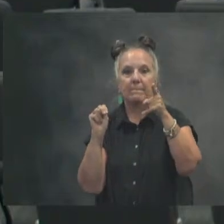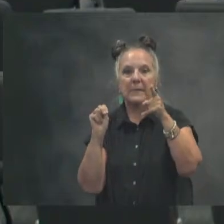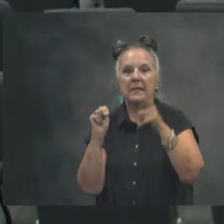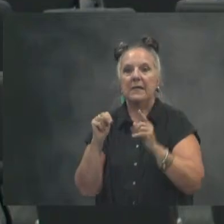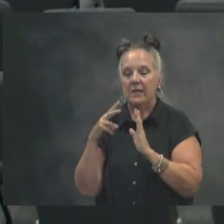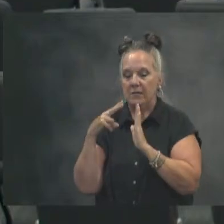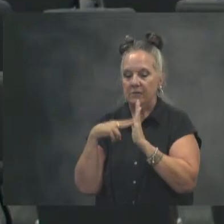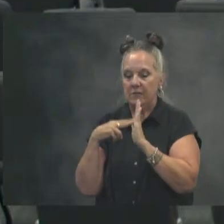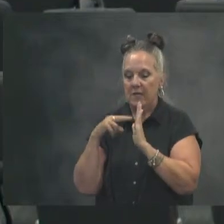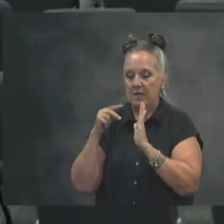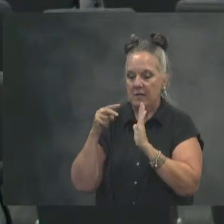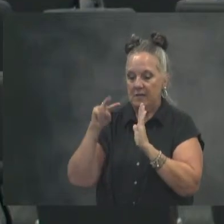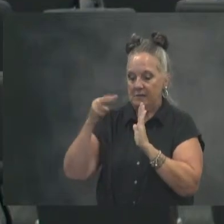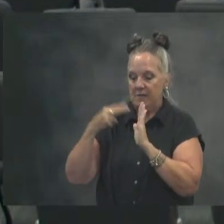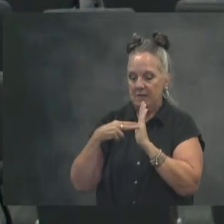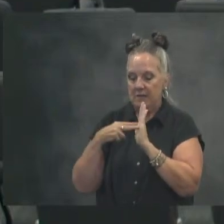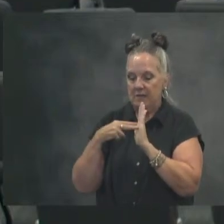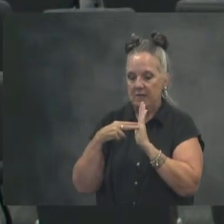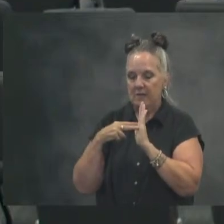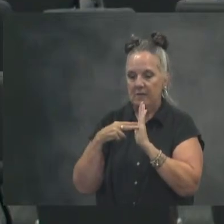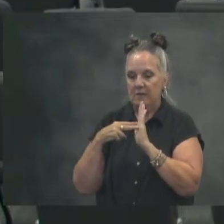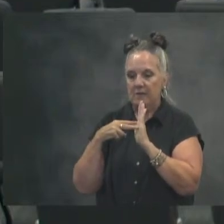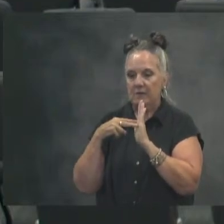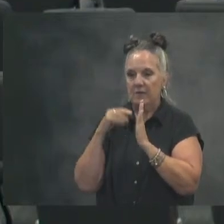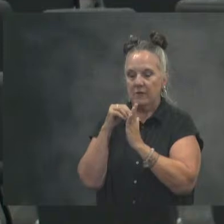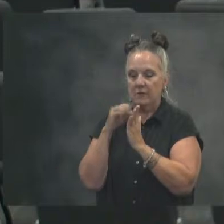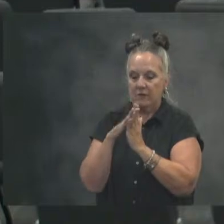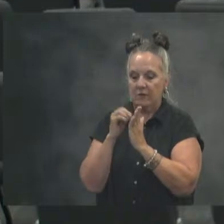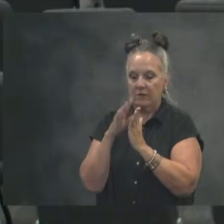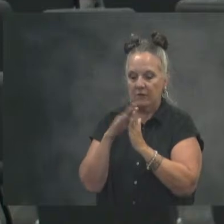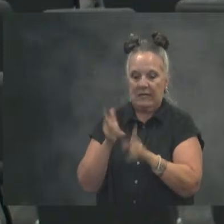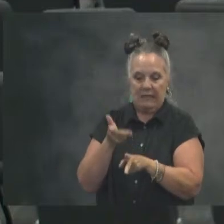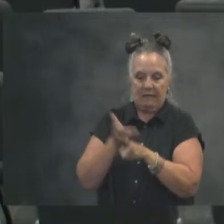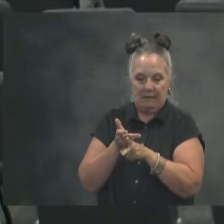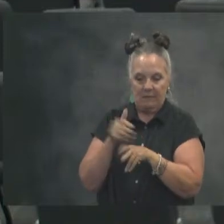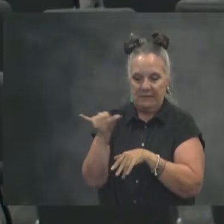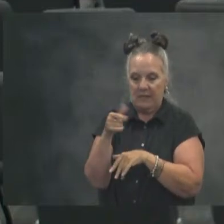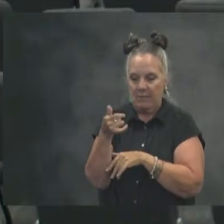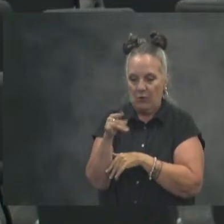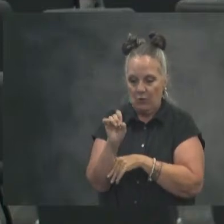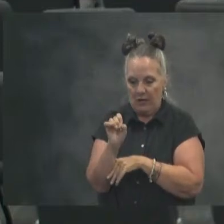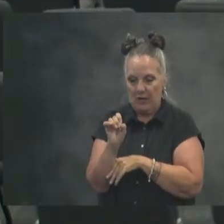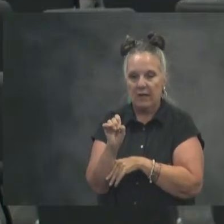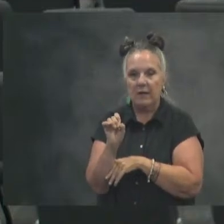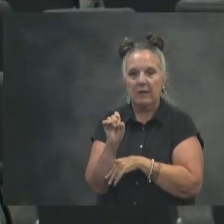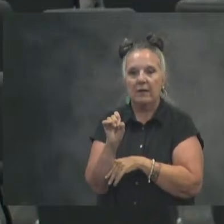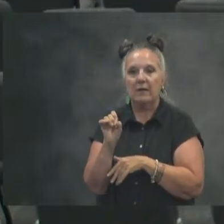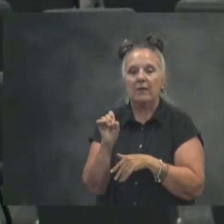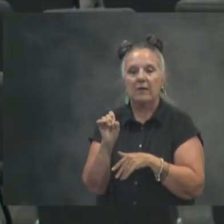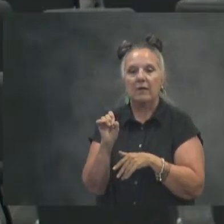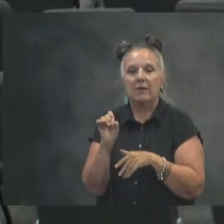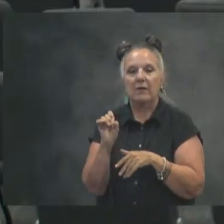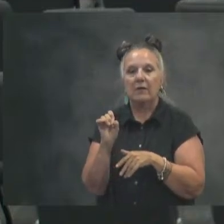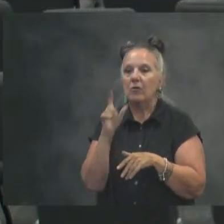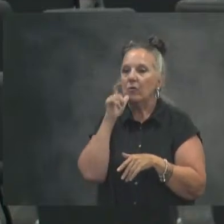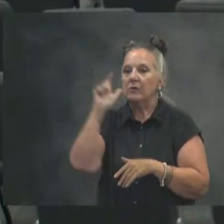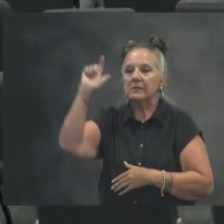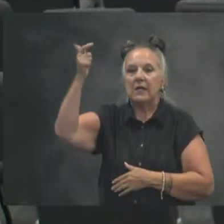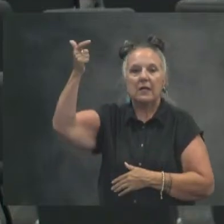proposed changes to policy EHB, records, retention, and disposition. Thank you, Mr. Stauffer. Is there a